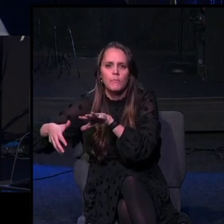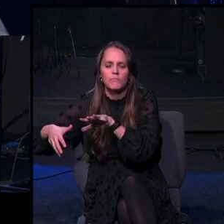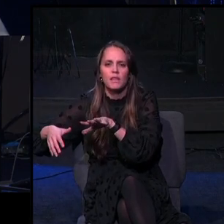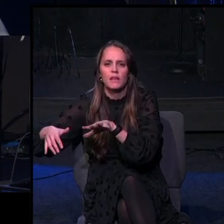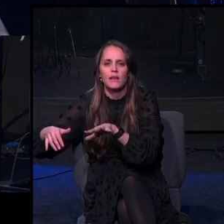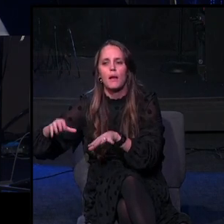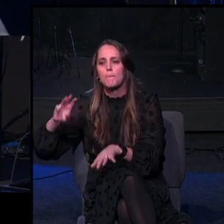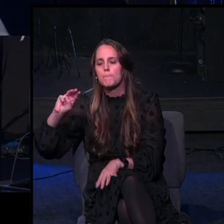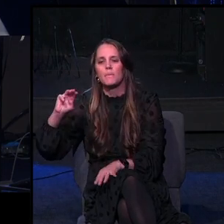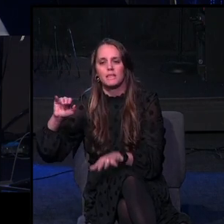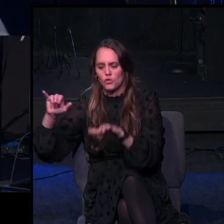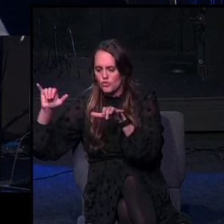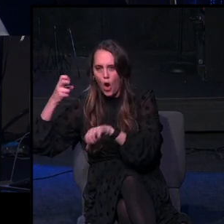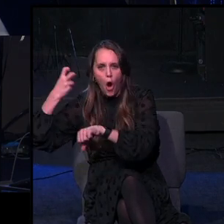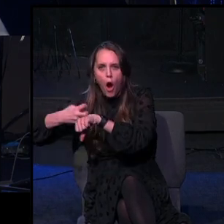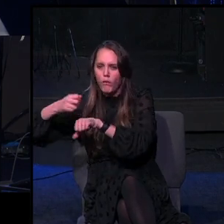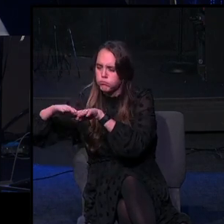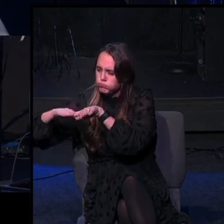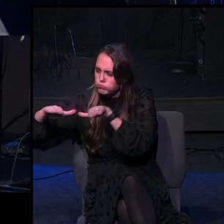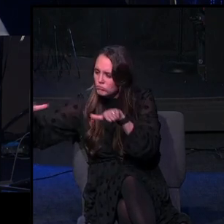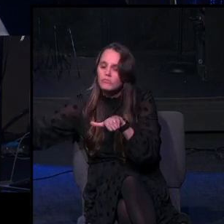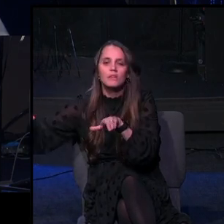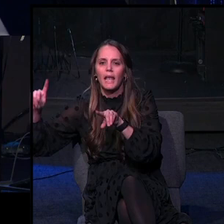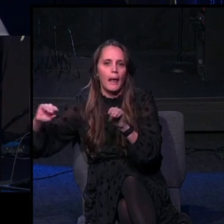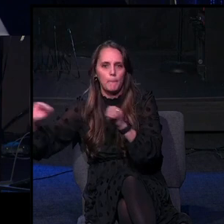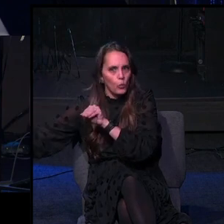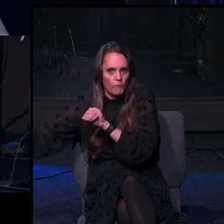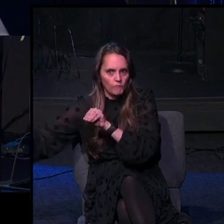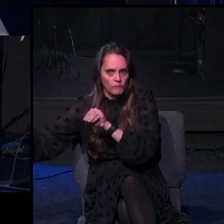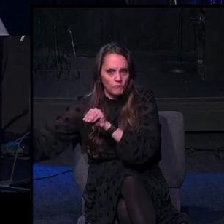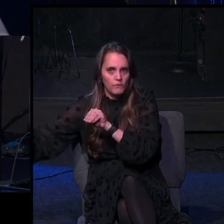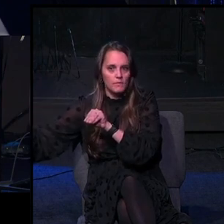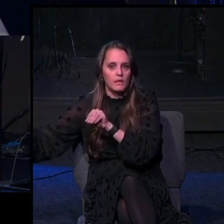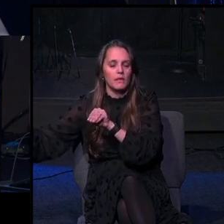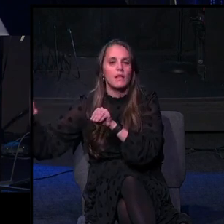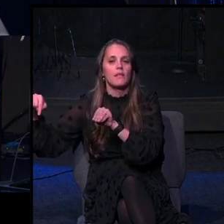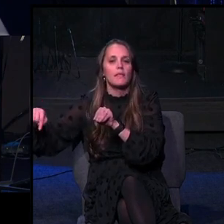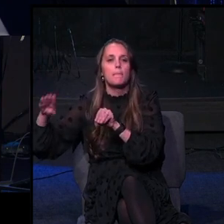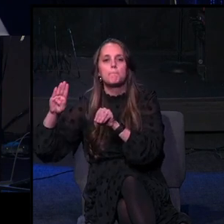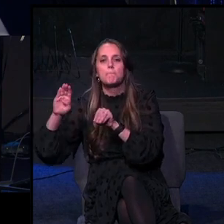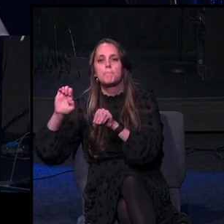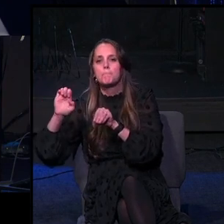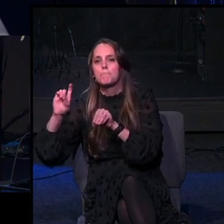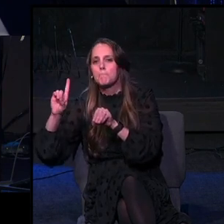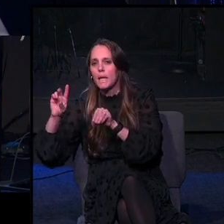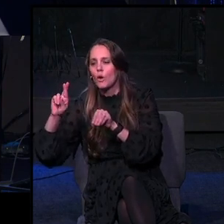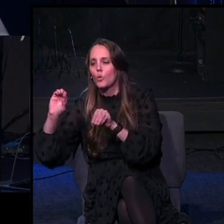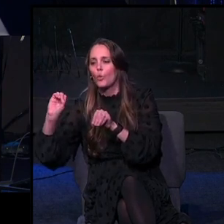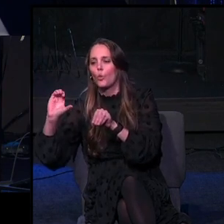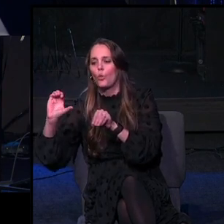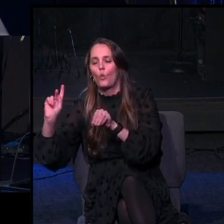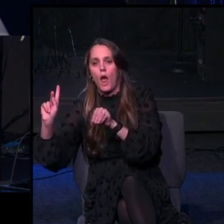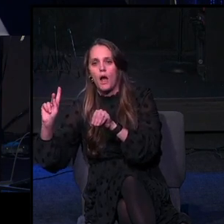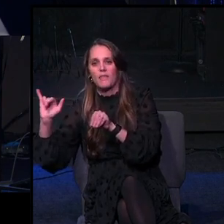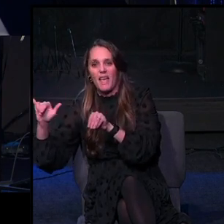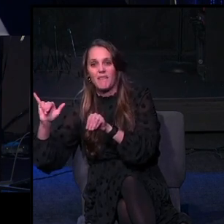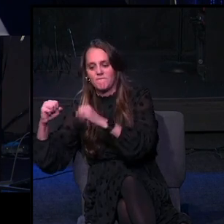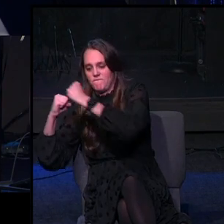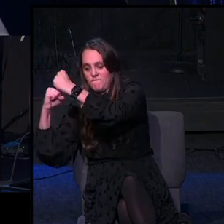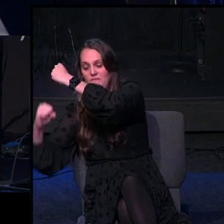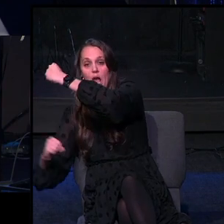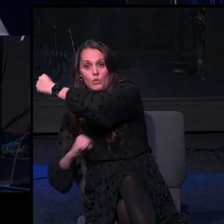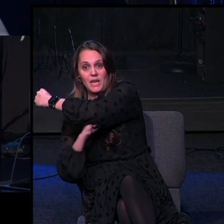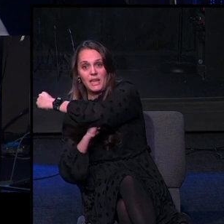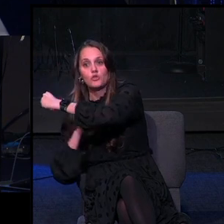the giant thing in Jesus' background. He goes, the bedrock, the foundation, the thing that you can anchor yourselves